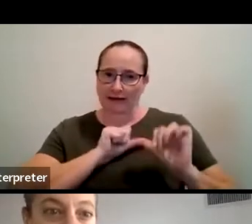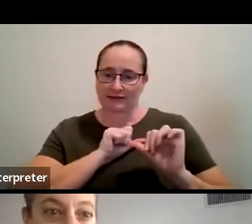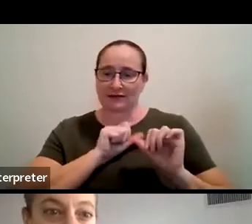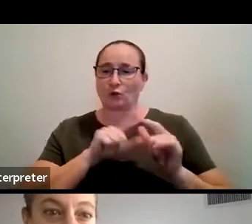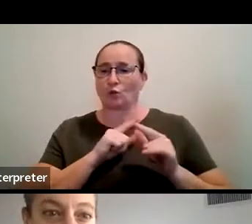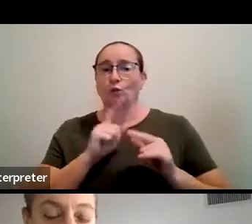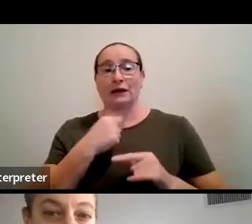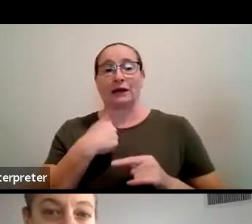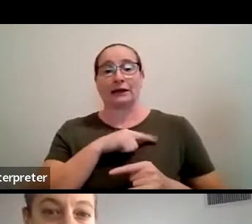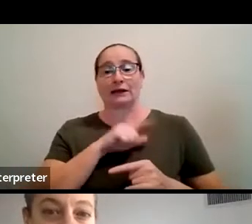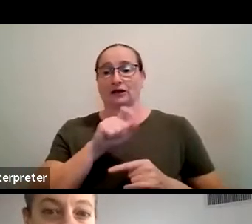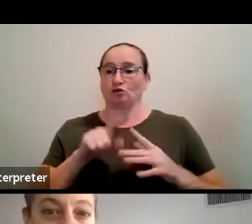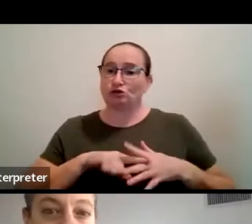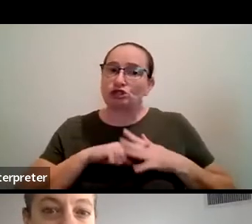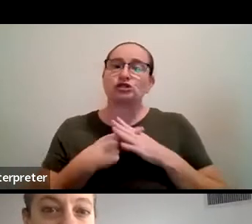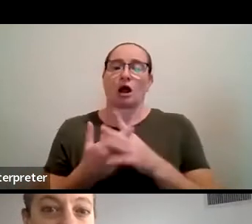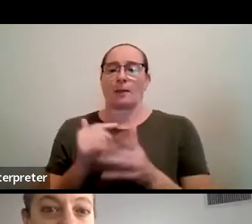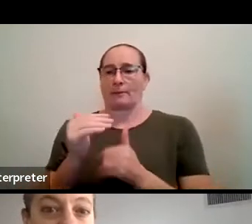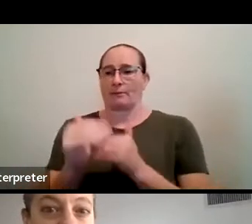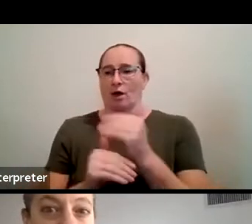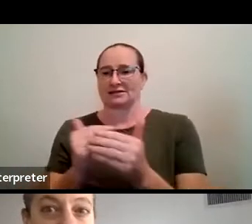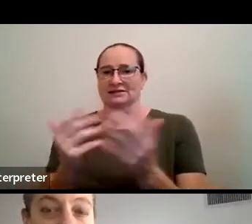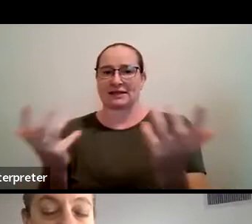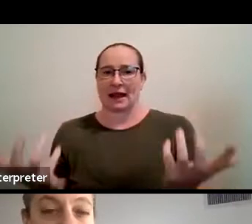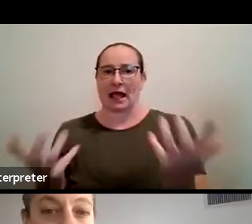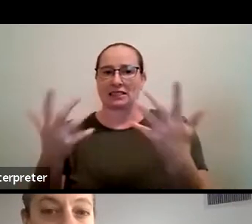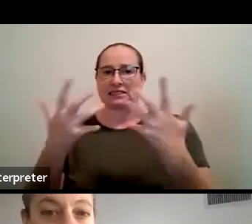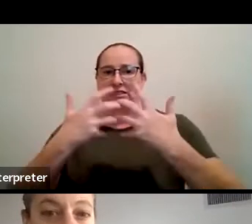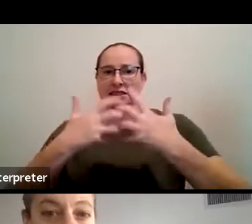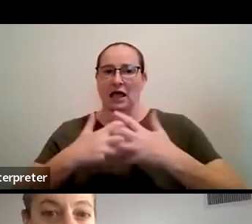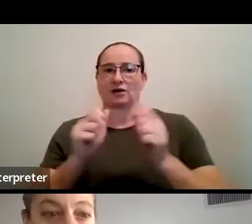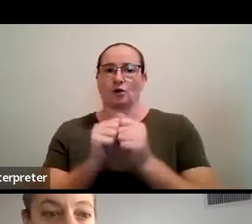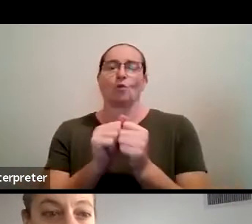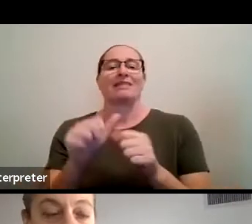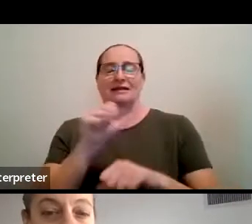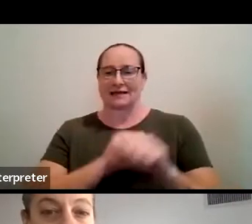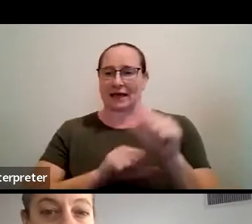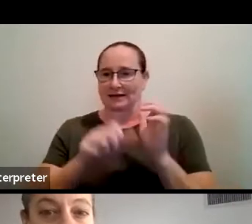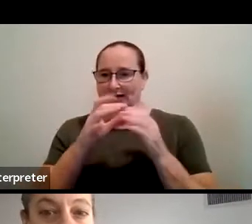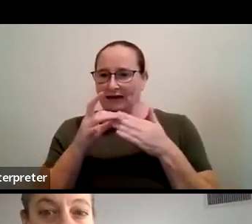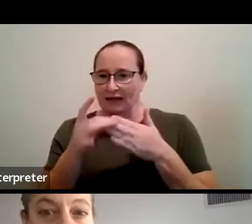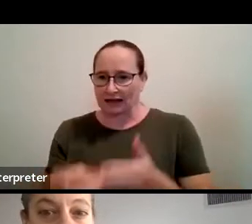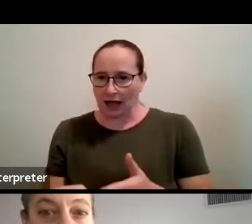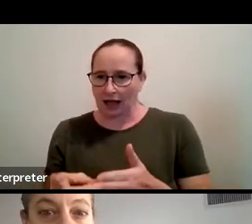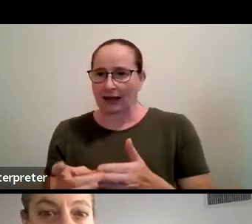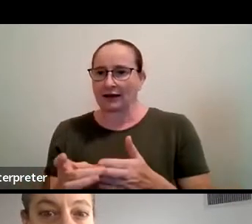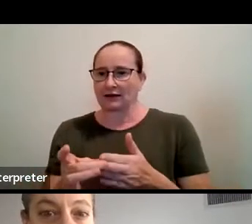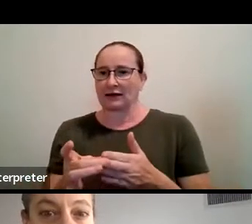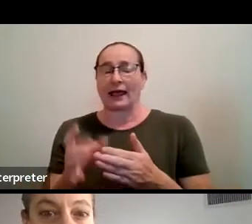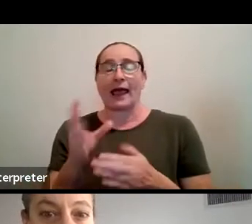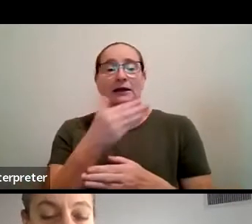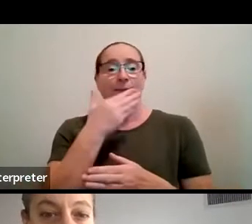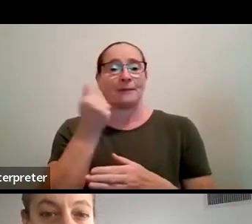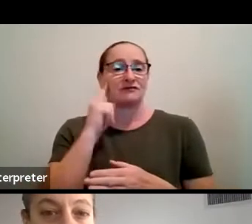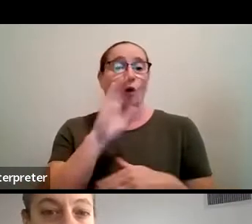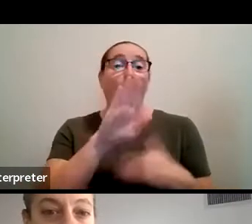to start a process that aligns with that scientific guidance and what is best for all people in terms of